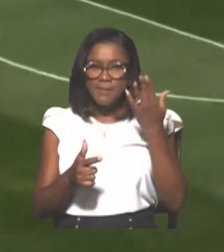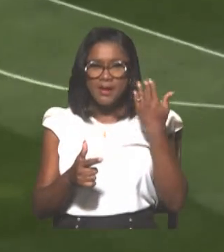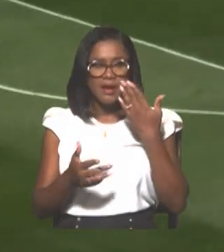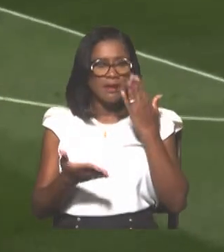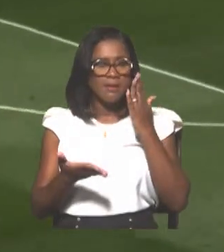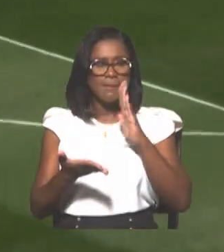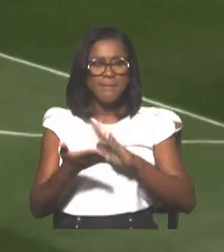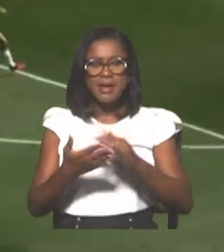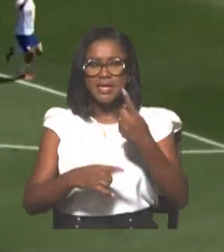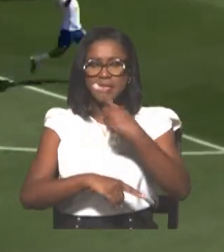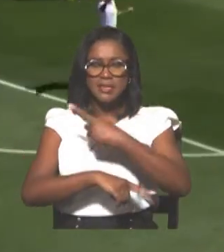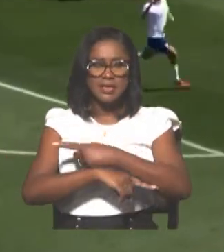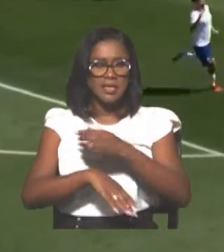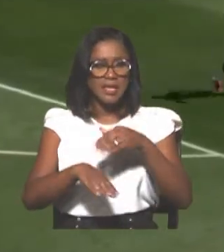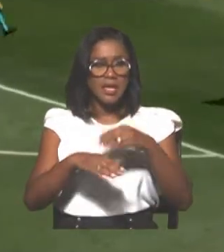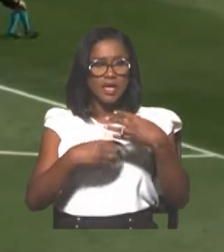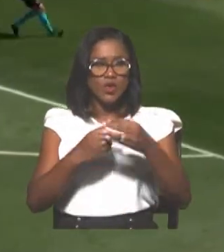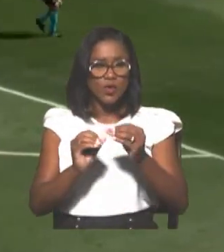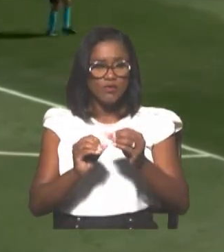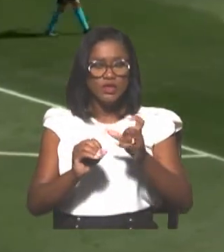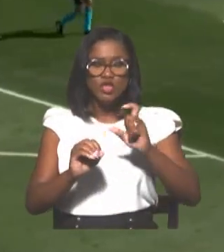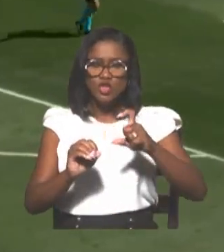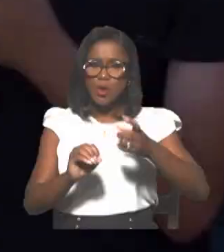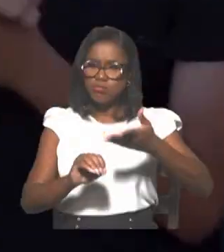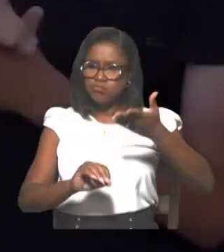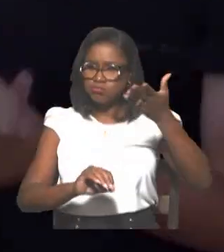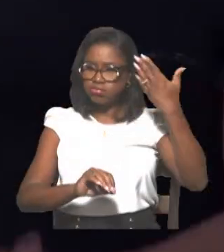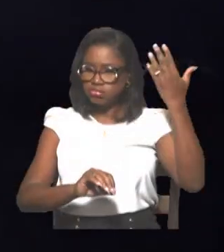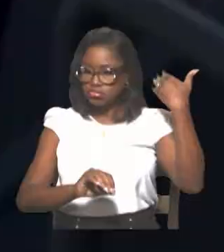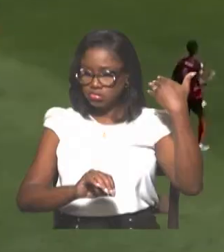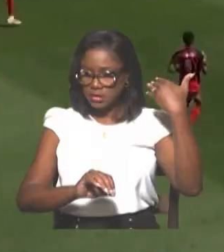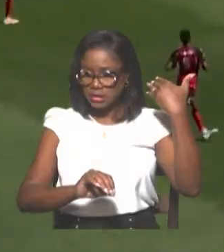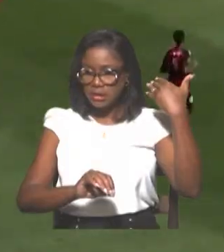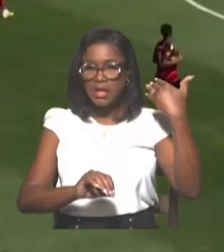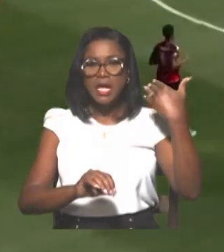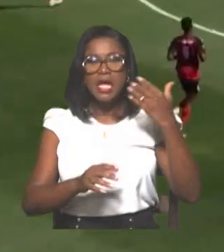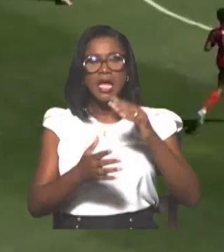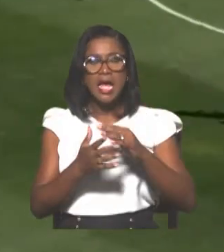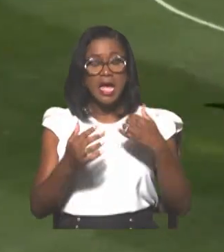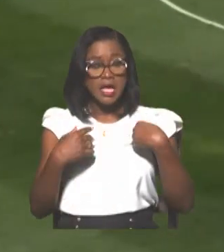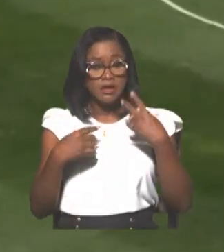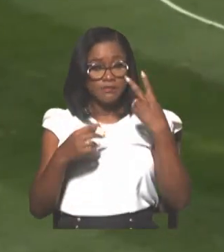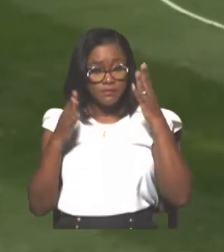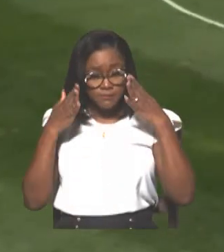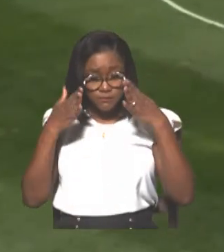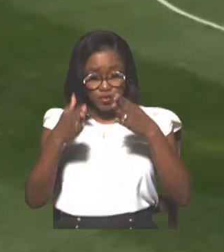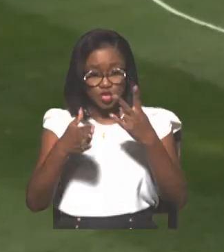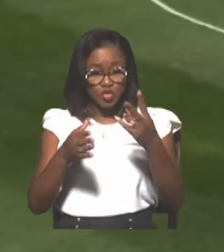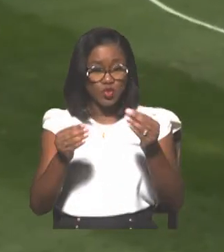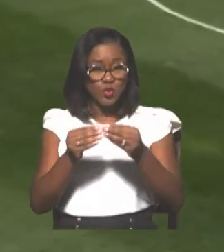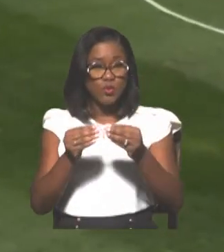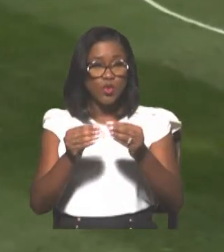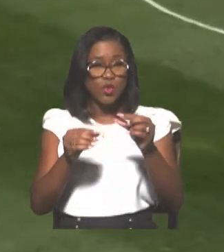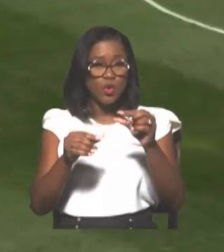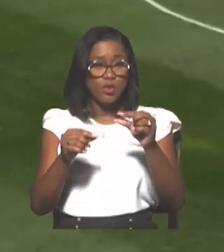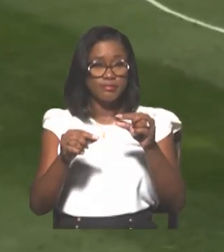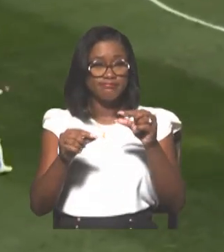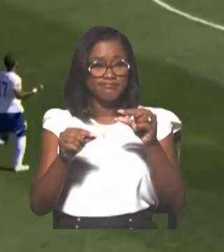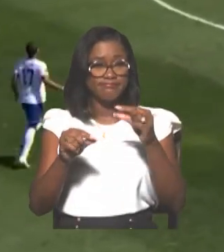day at the office, I would say, and we need to put that behind us very quickly because there's 2 more games to go, and with 2 more games to